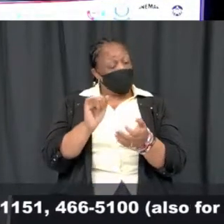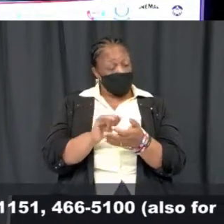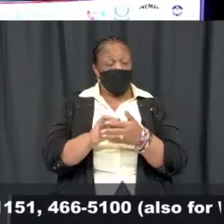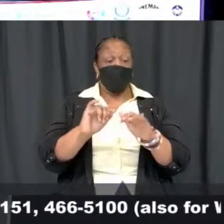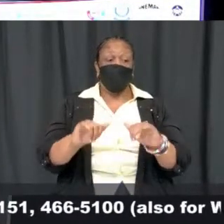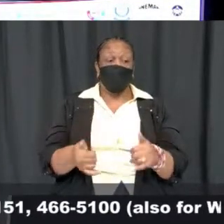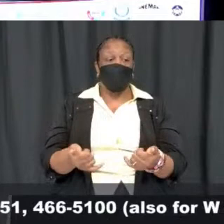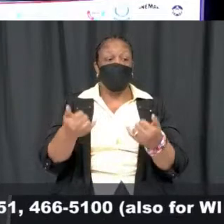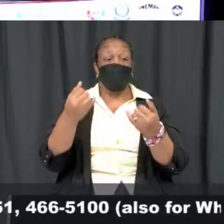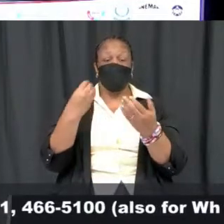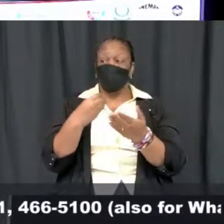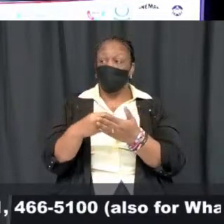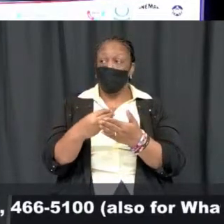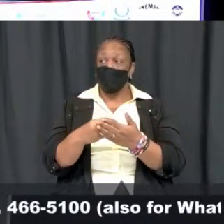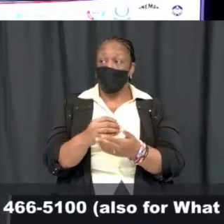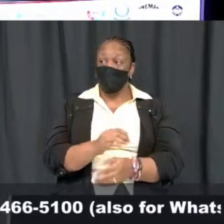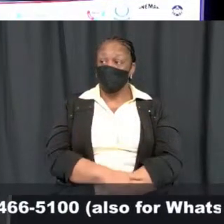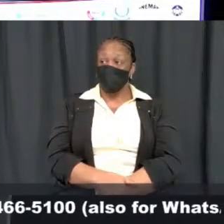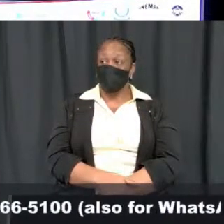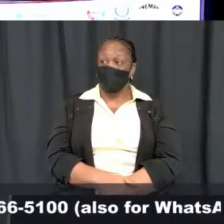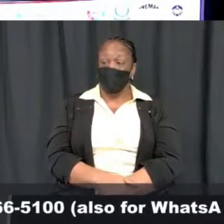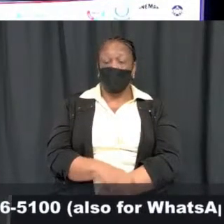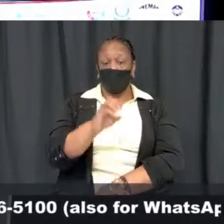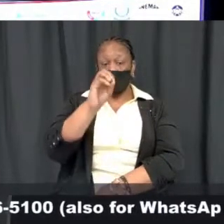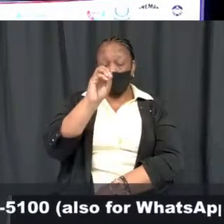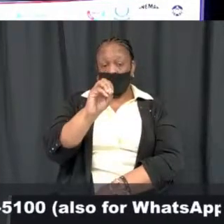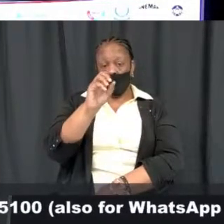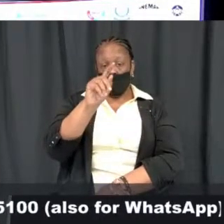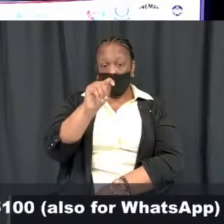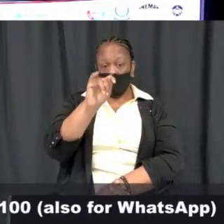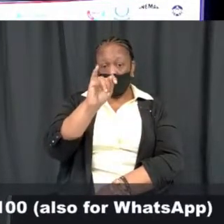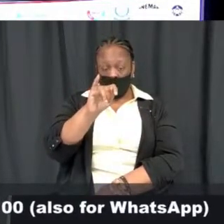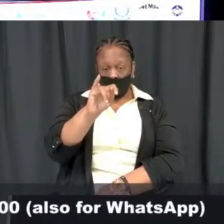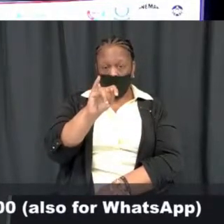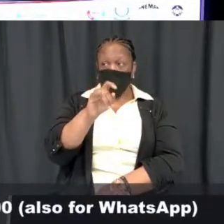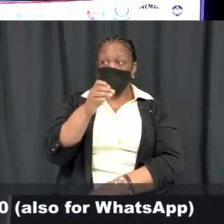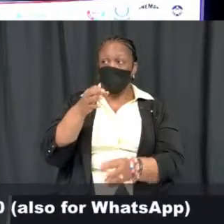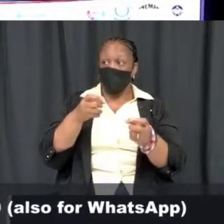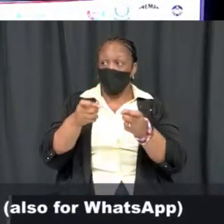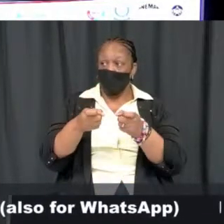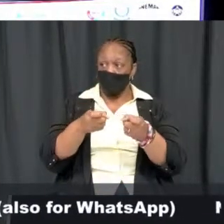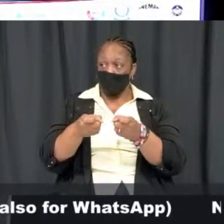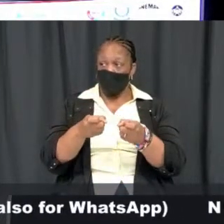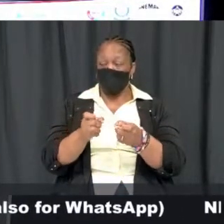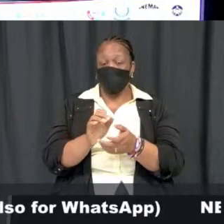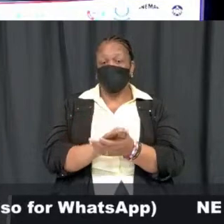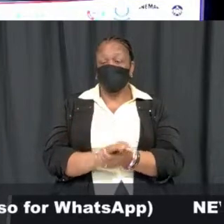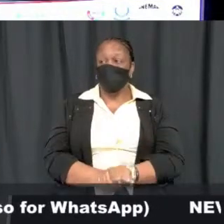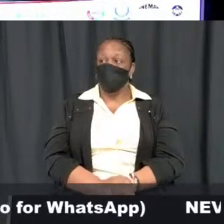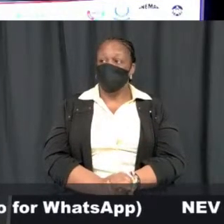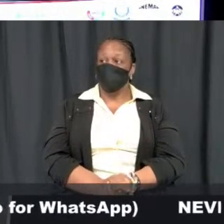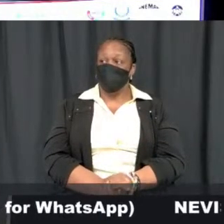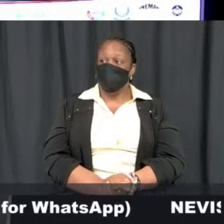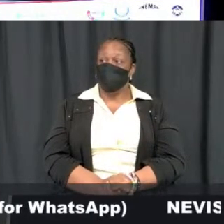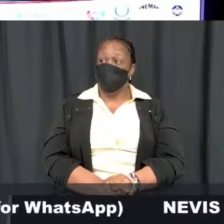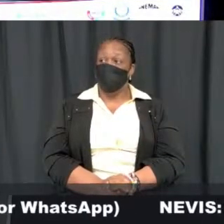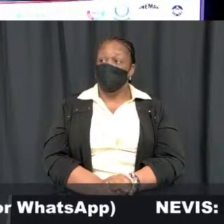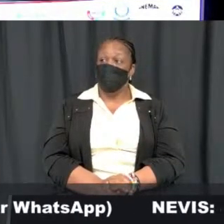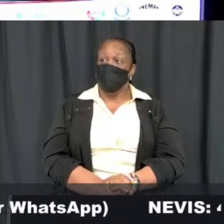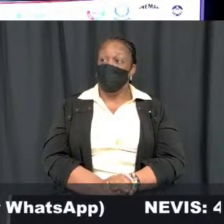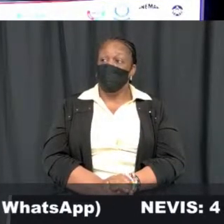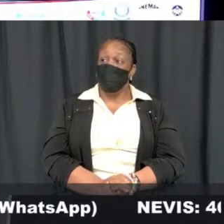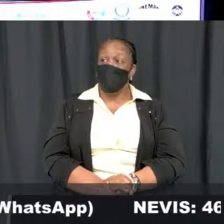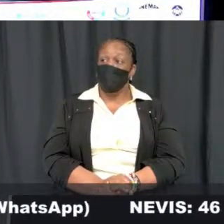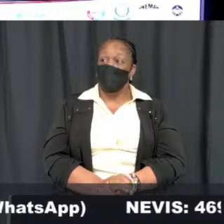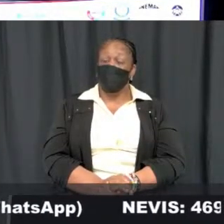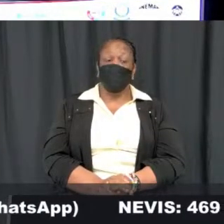the TDC, the OTI, which is controlled by government, is managed. Oh, by the way, the others are collected by the